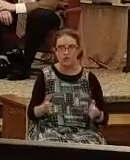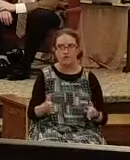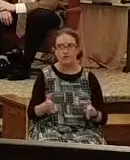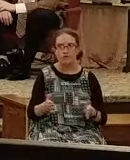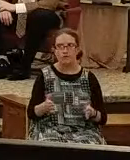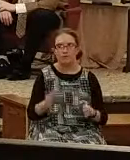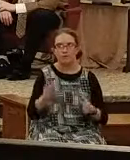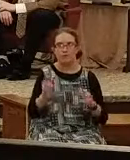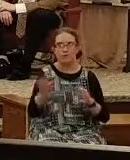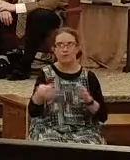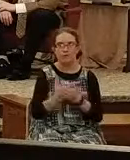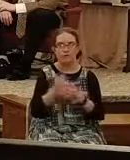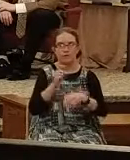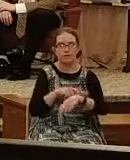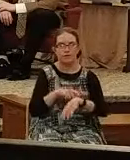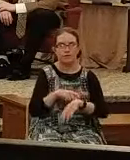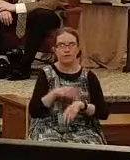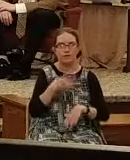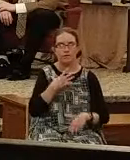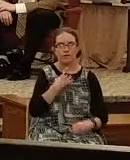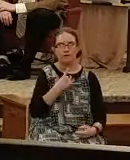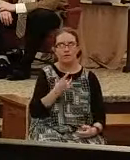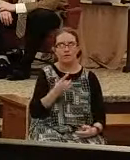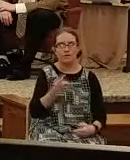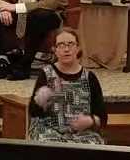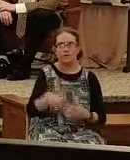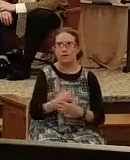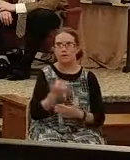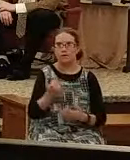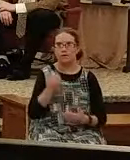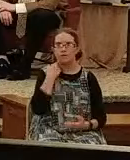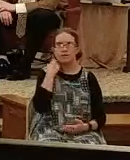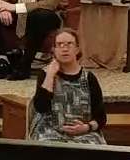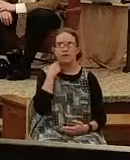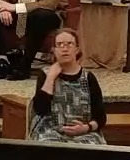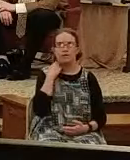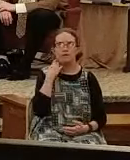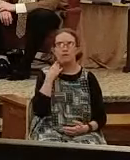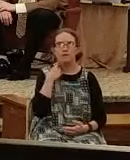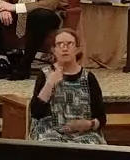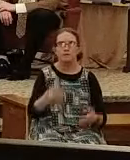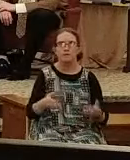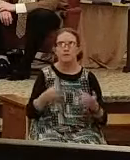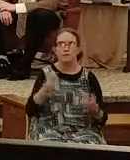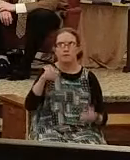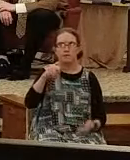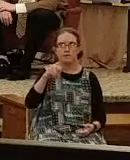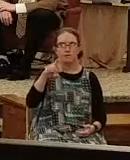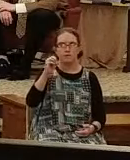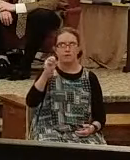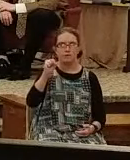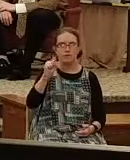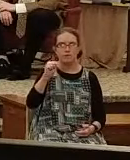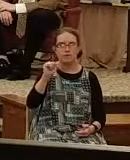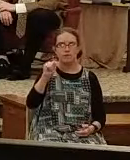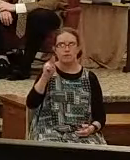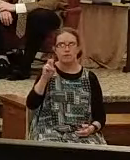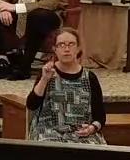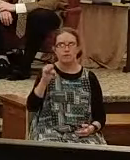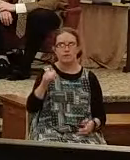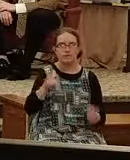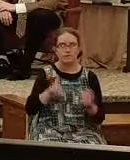But all the time he's being likable to everybody else, he's picking up prostitutes and he's